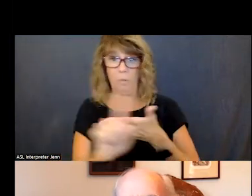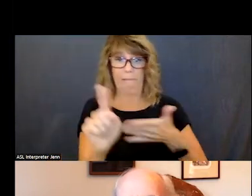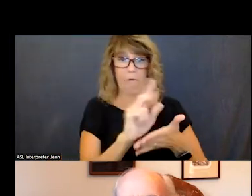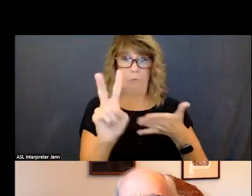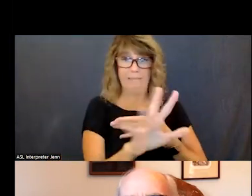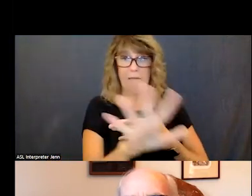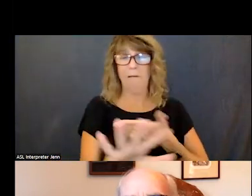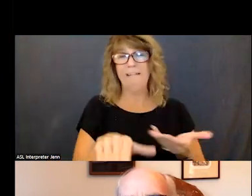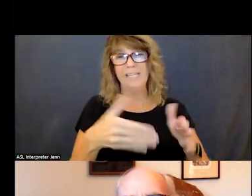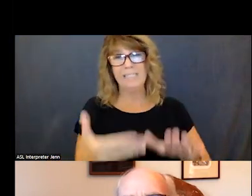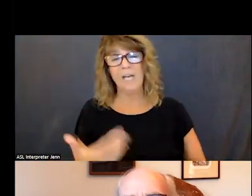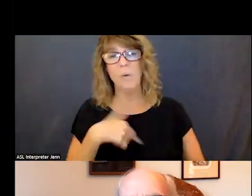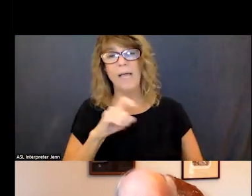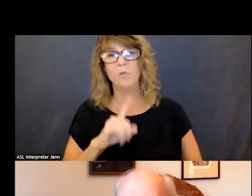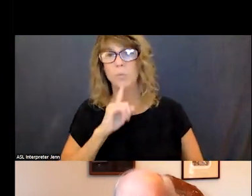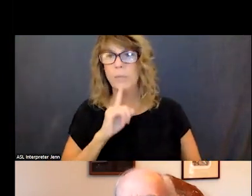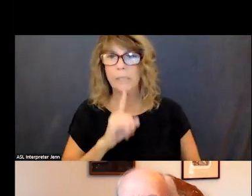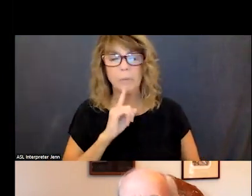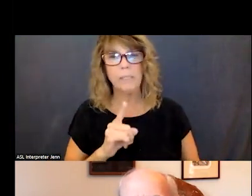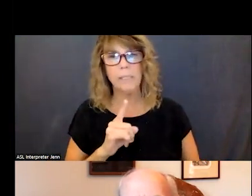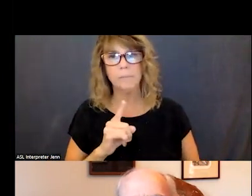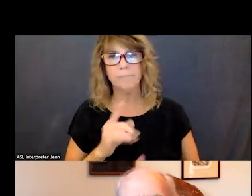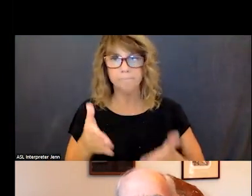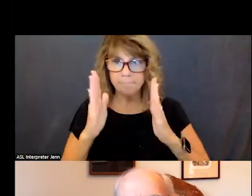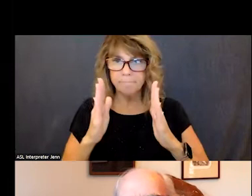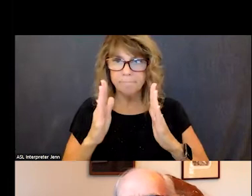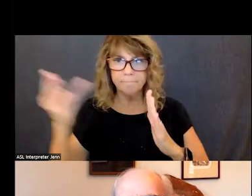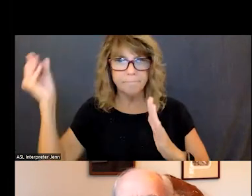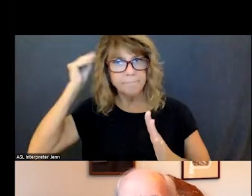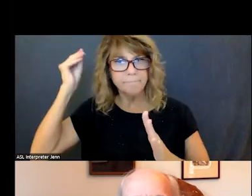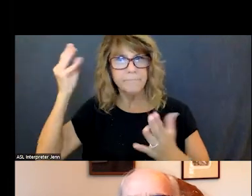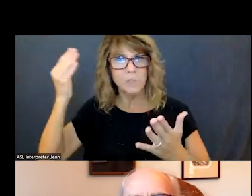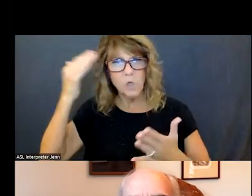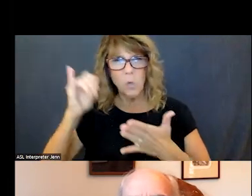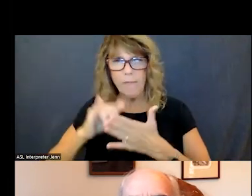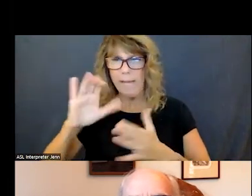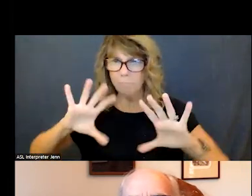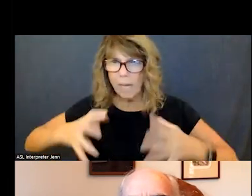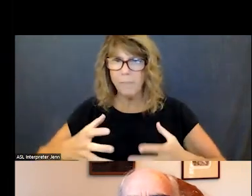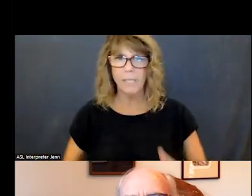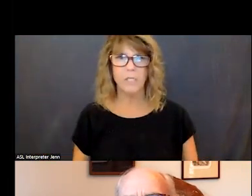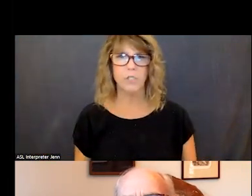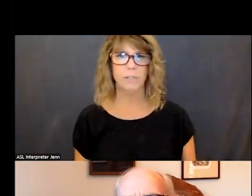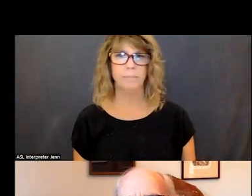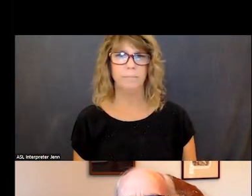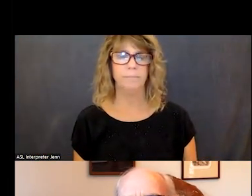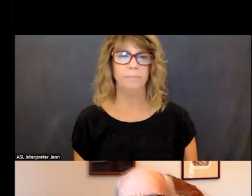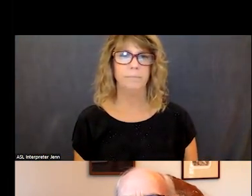So we need to be particularly mindful of that population. Next slide.